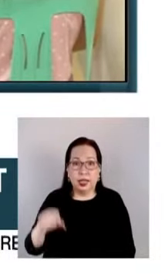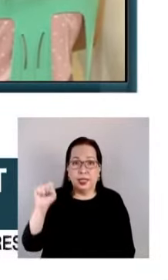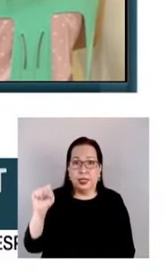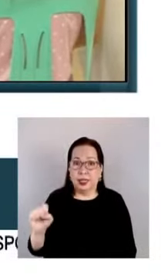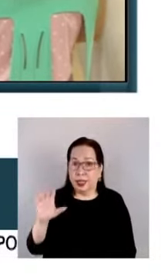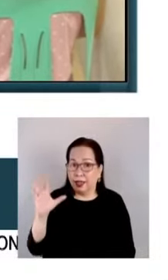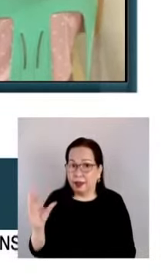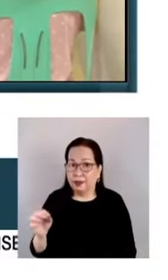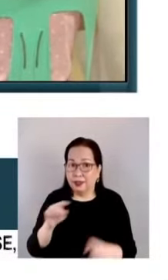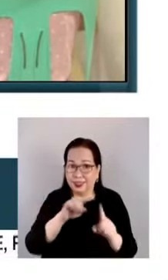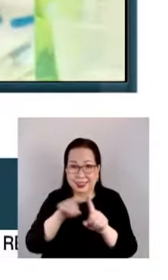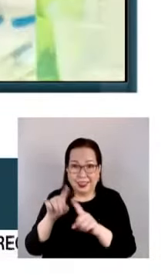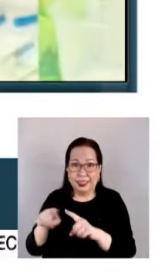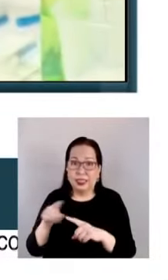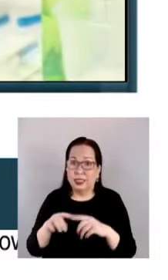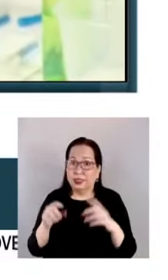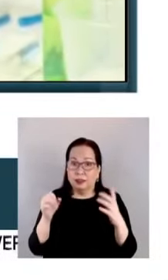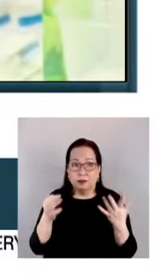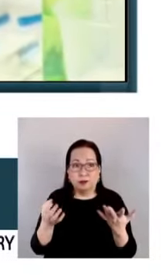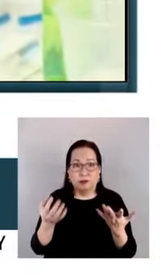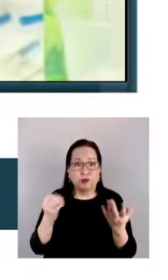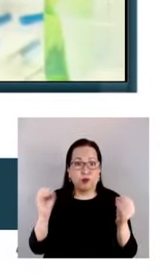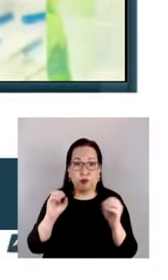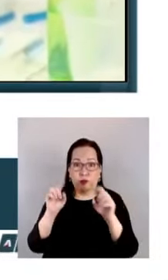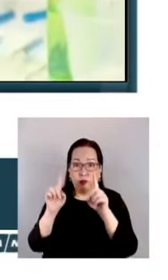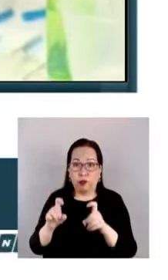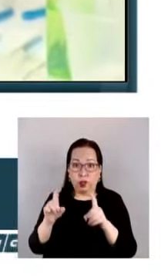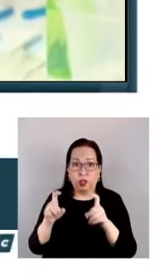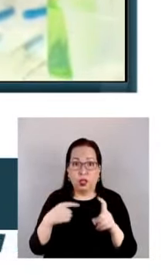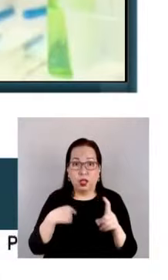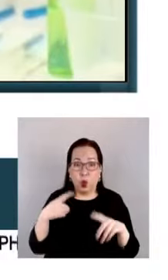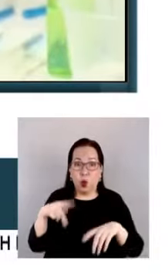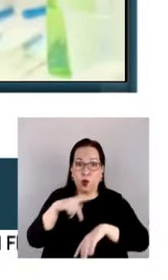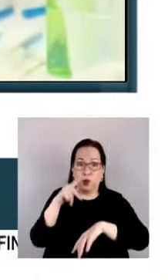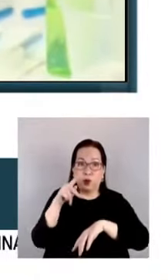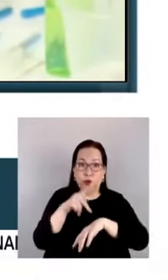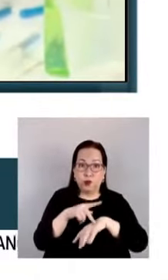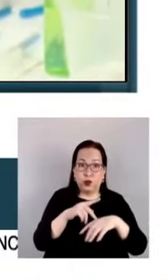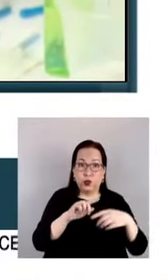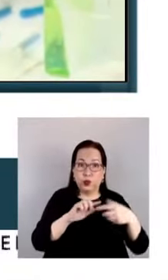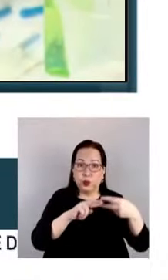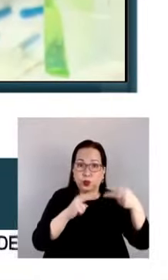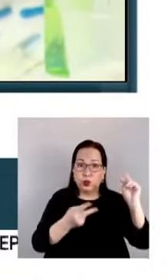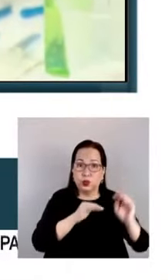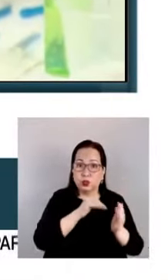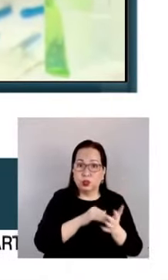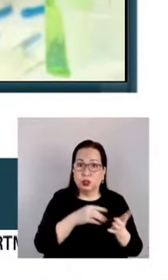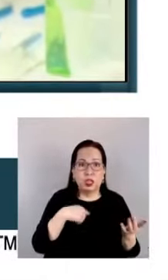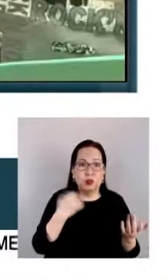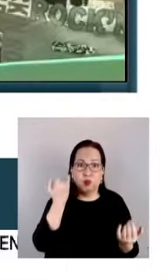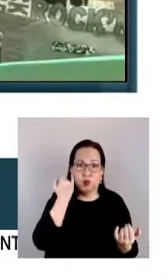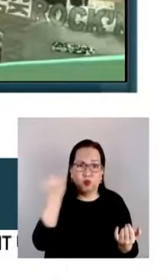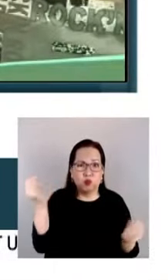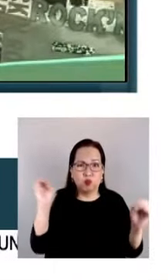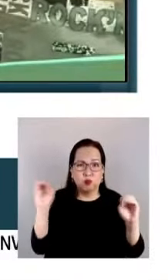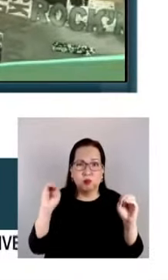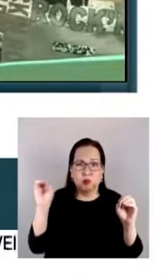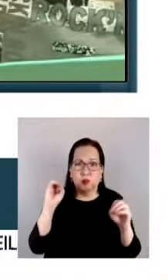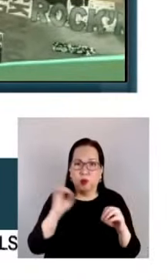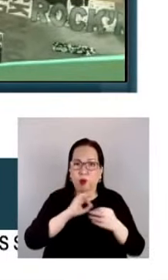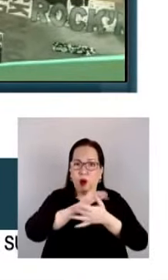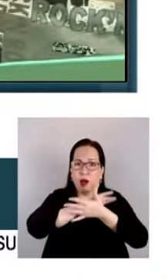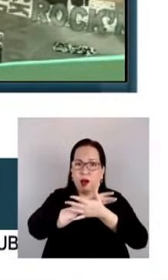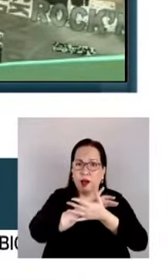if we don't test, what will the Philippine Genome Center do for the sequencing? We don't have any idea what's the variant that